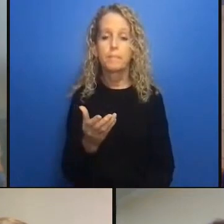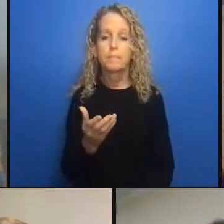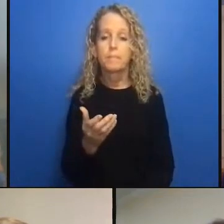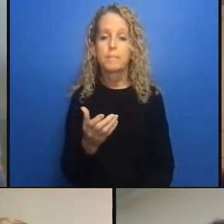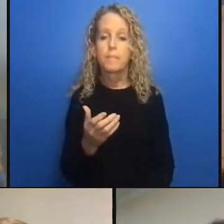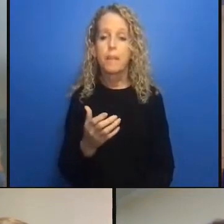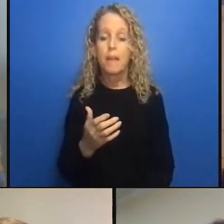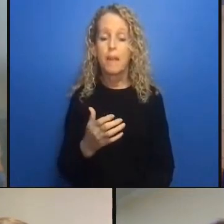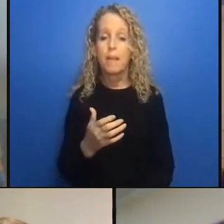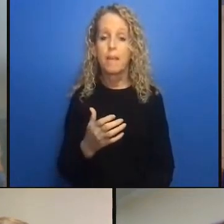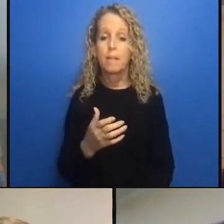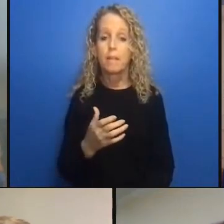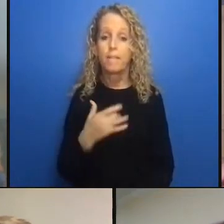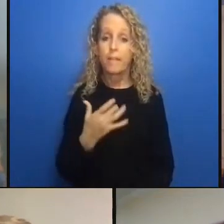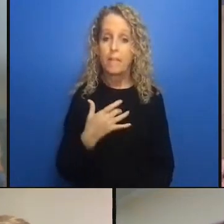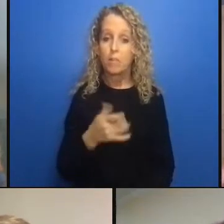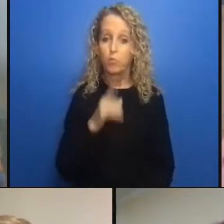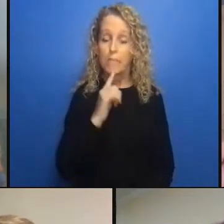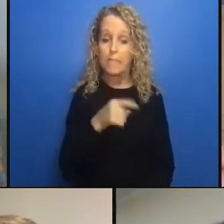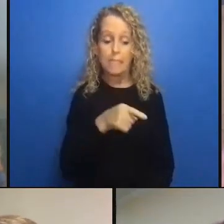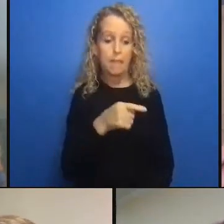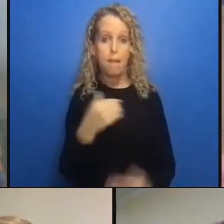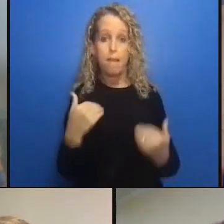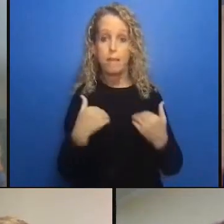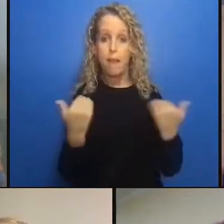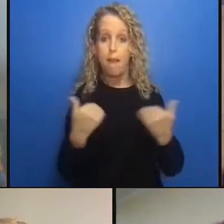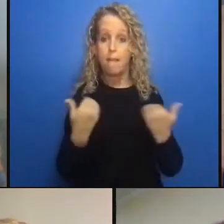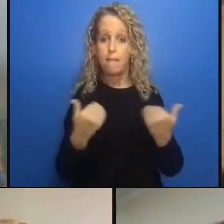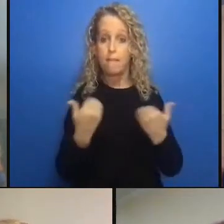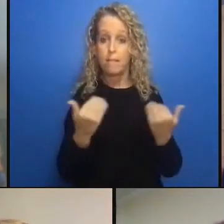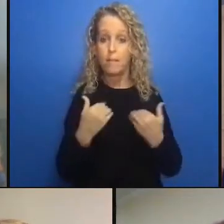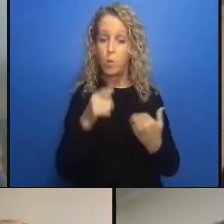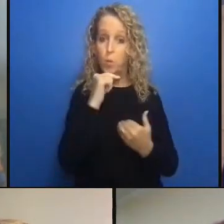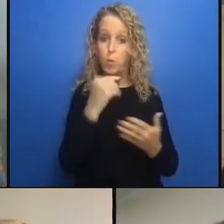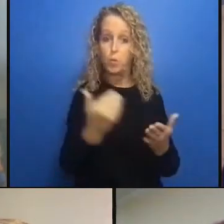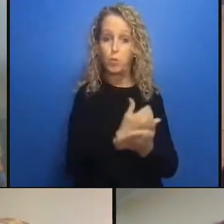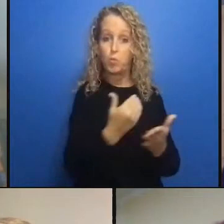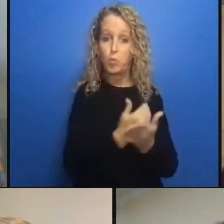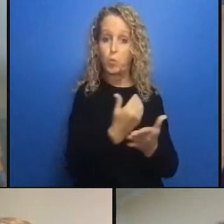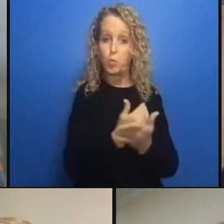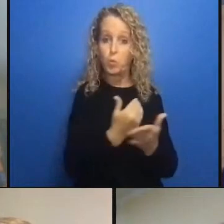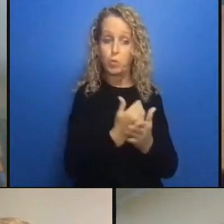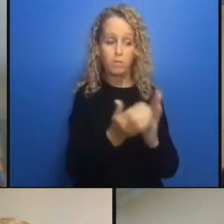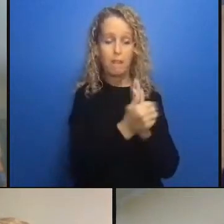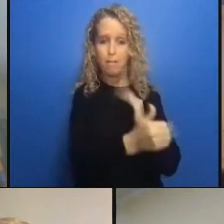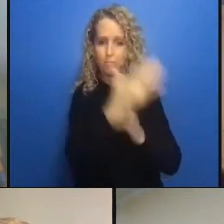the young with these new skills. I mean, who do you call to, you know, fix your cell phone?